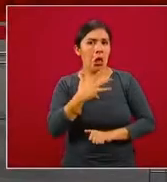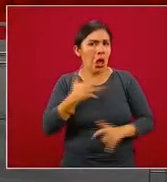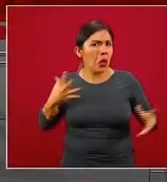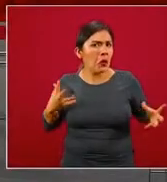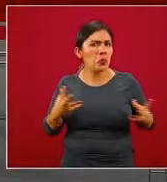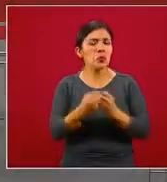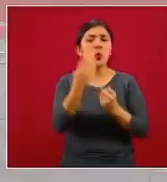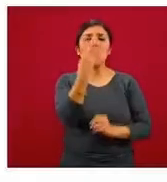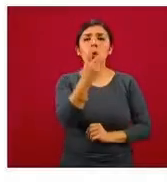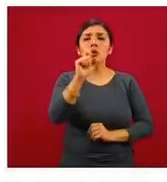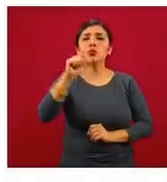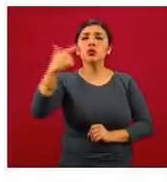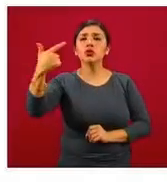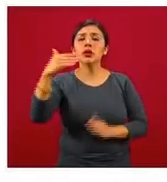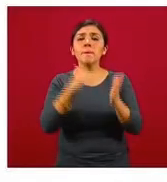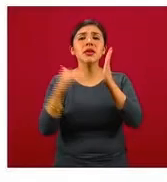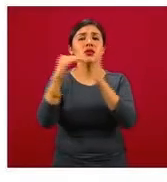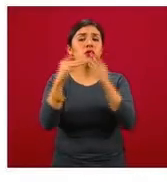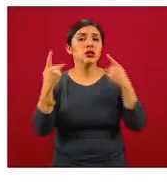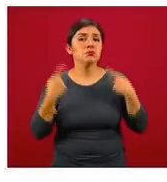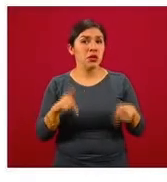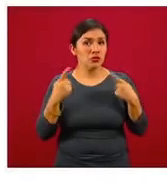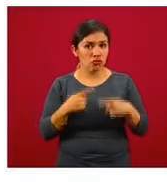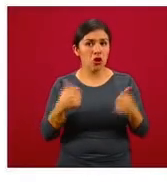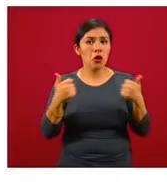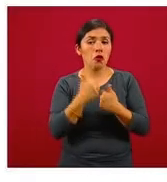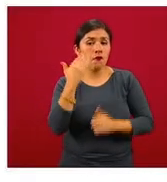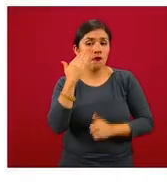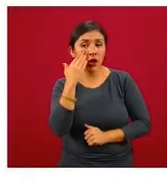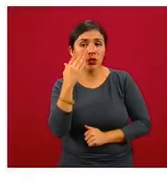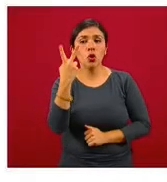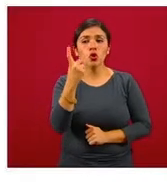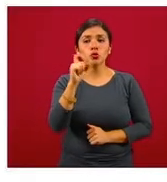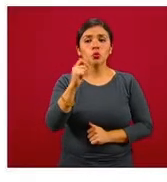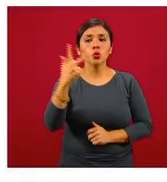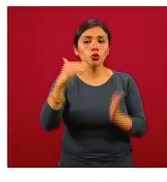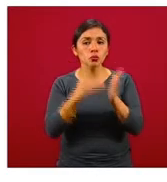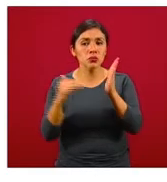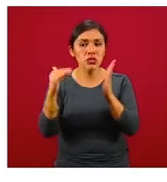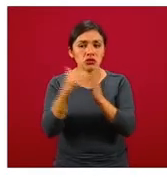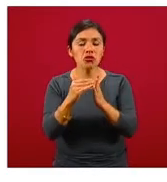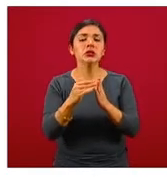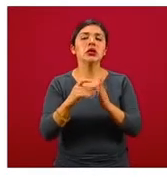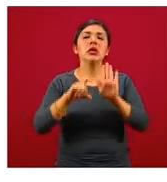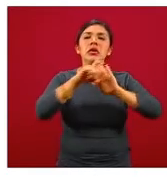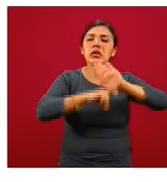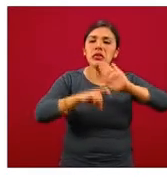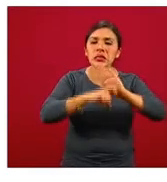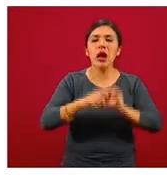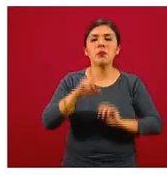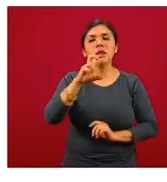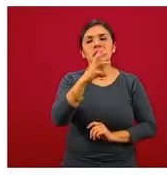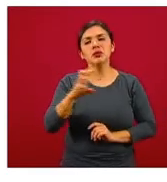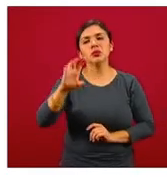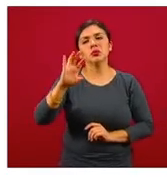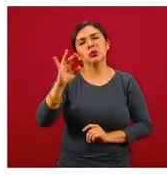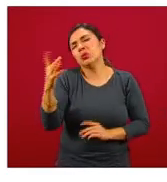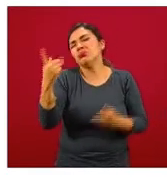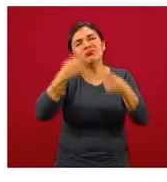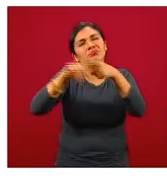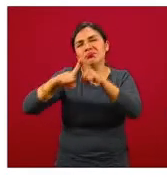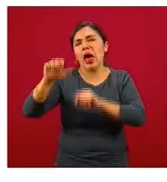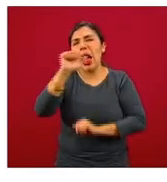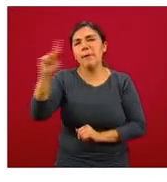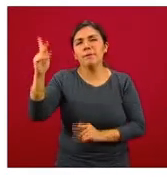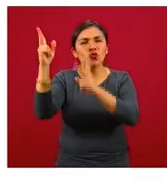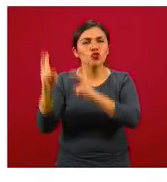total de gotten 4.7 millones 4.7 de personas, a million través de people Facebook from there, from 2.8 millones Facebook y así a través 2.7 de million. diferentes So you can see here from aplicaciones different o